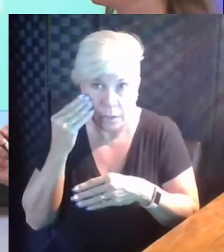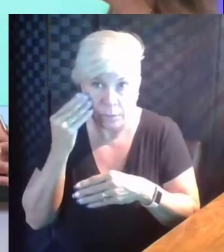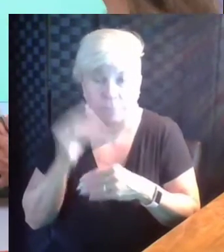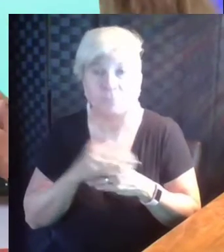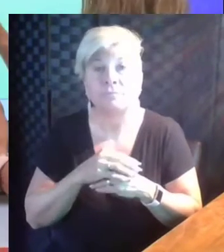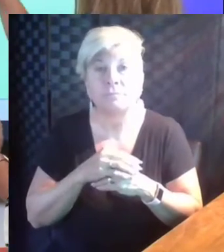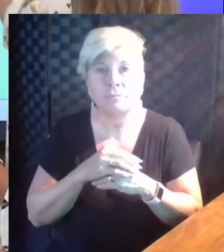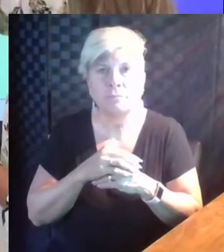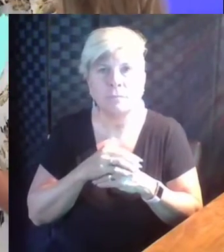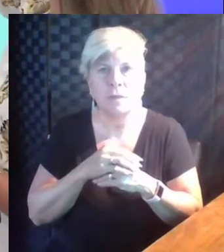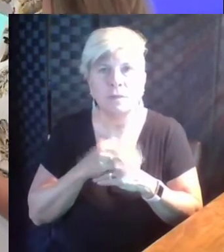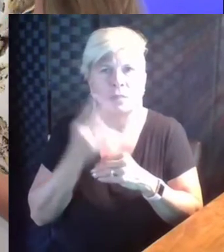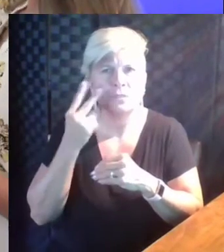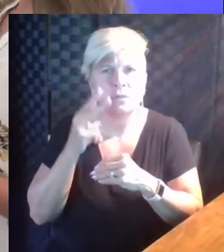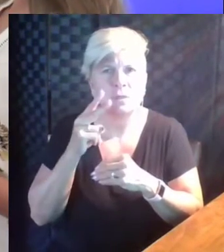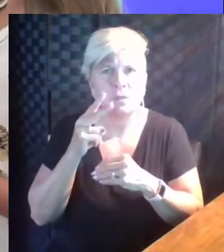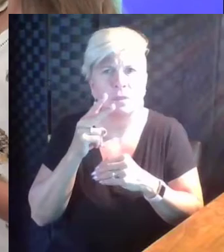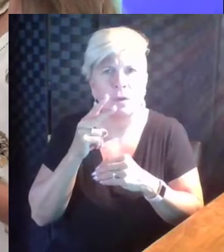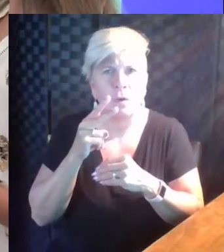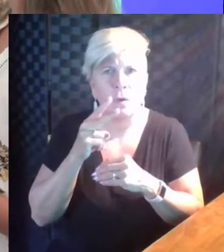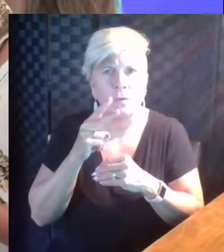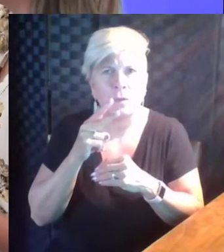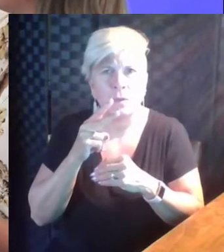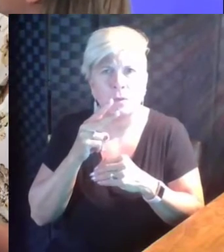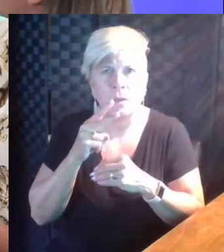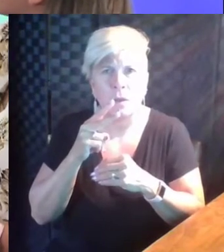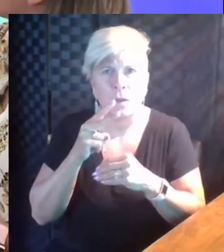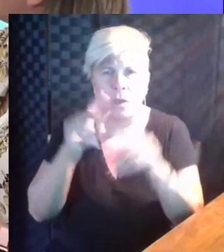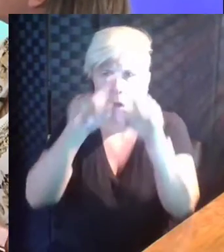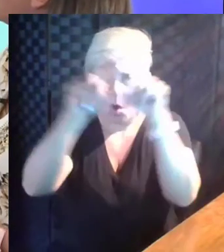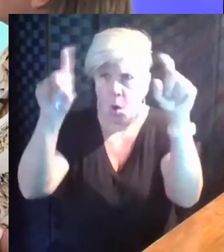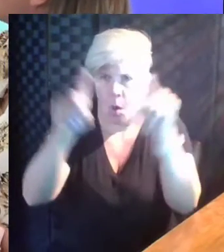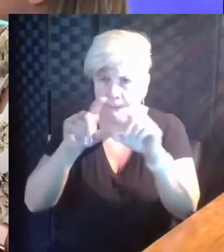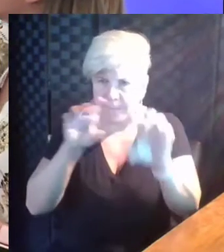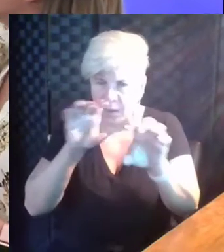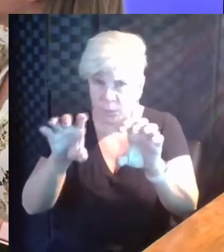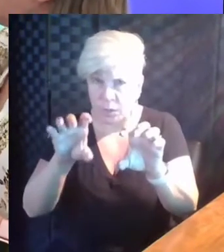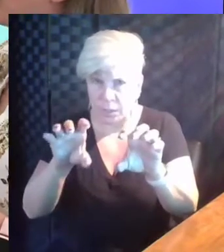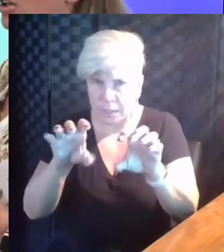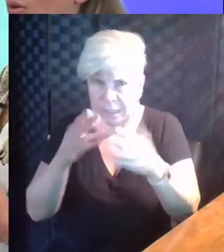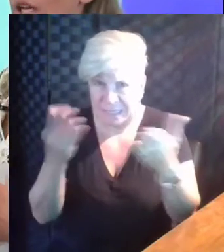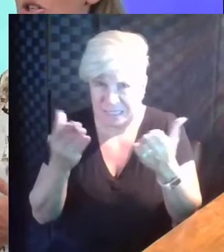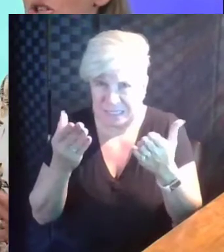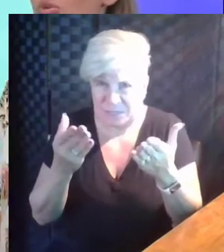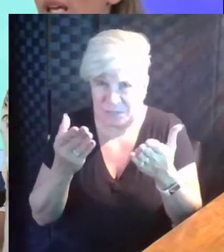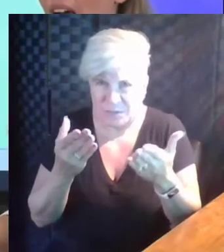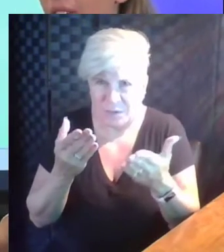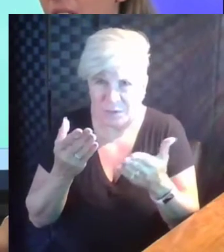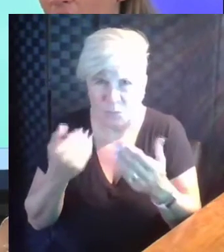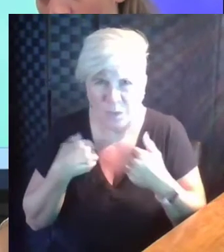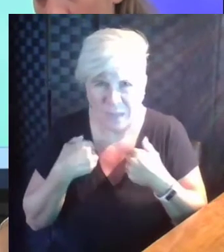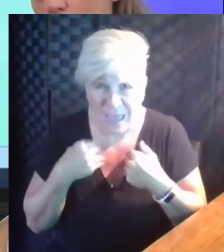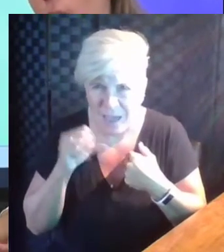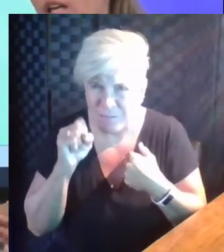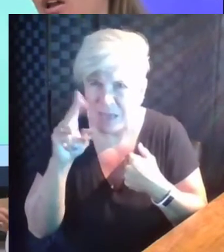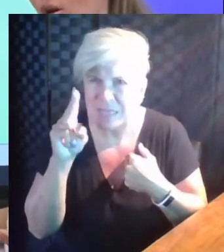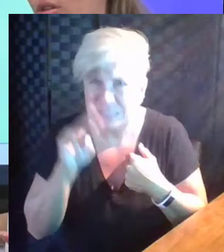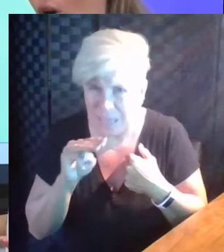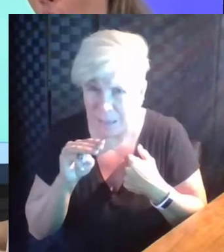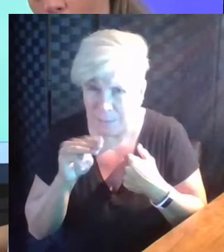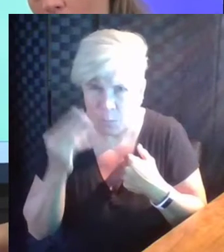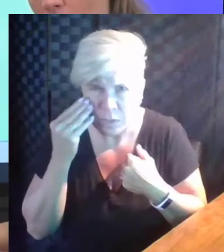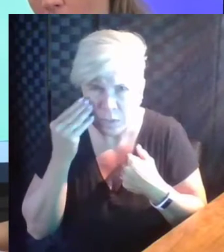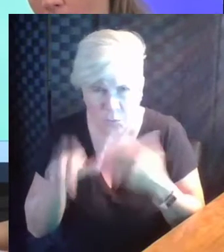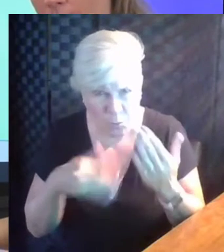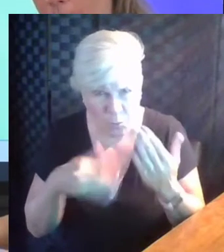know. And let's take a look. We've got a whole, a part, and a part. So in here, in our equation, do we have a sum? Do we know